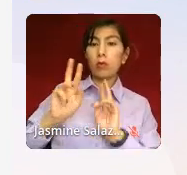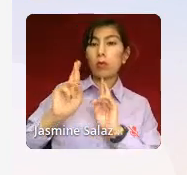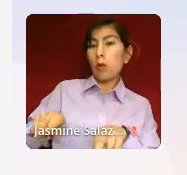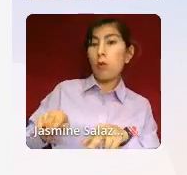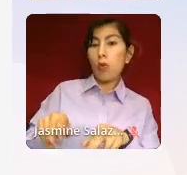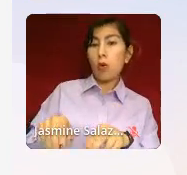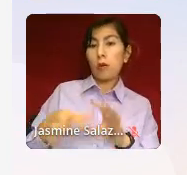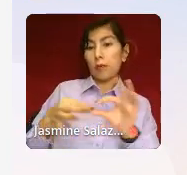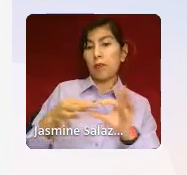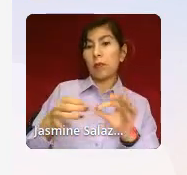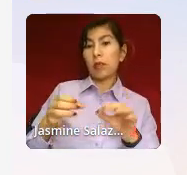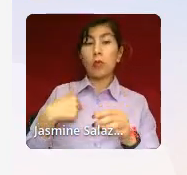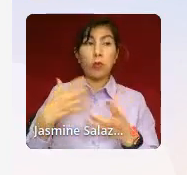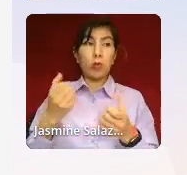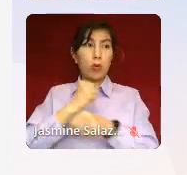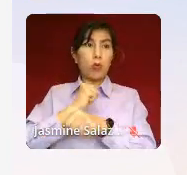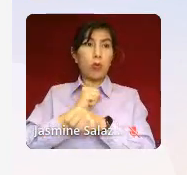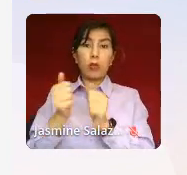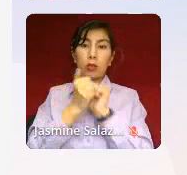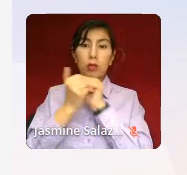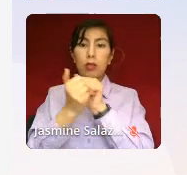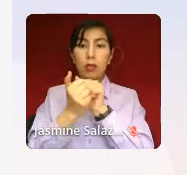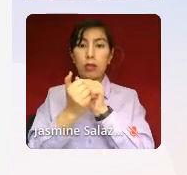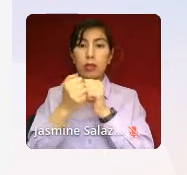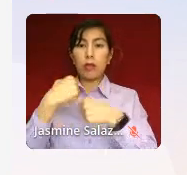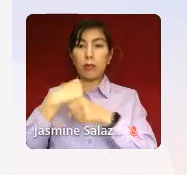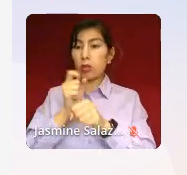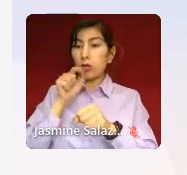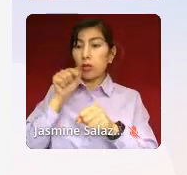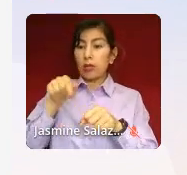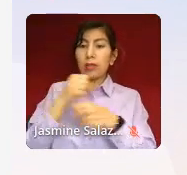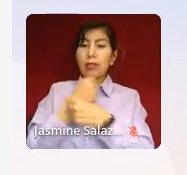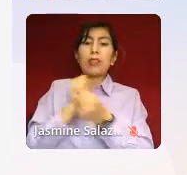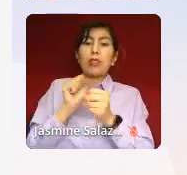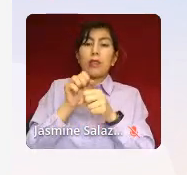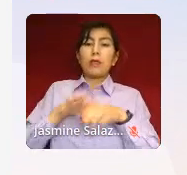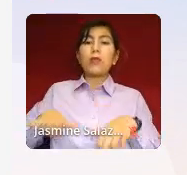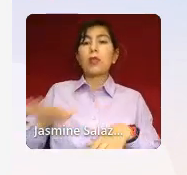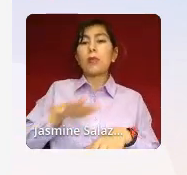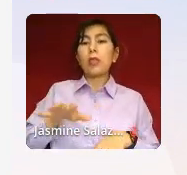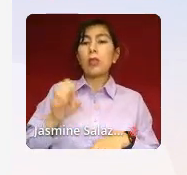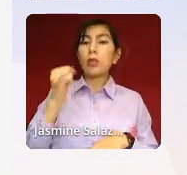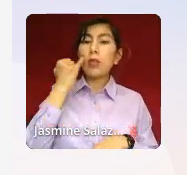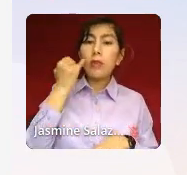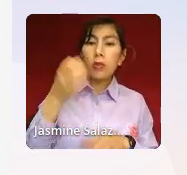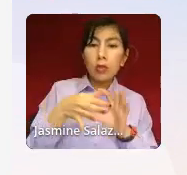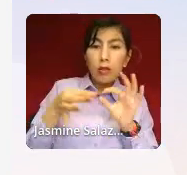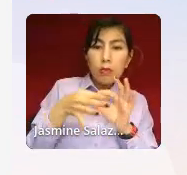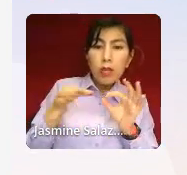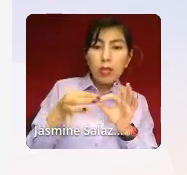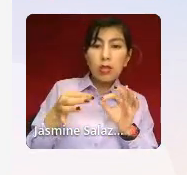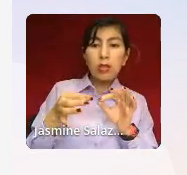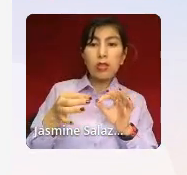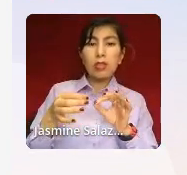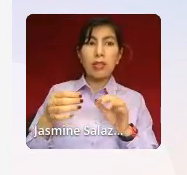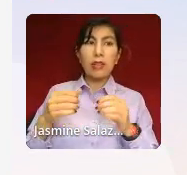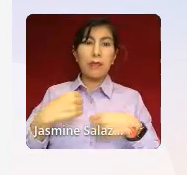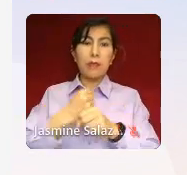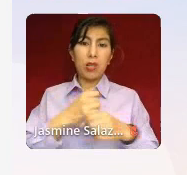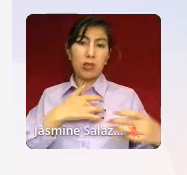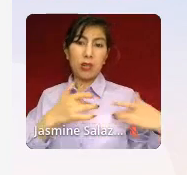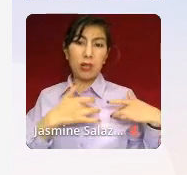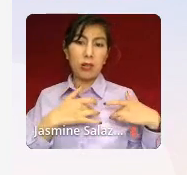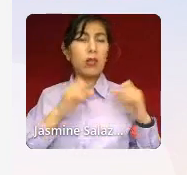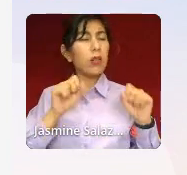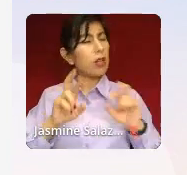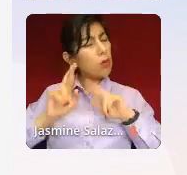work together to make sure that this is an accountable and safe space. So if there's a message in the feed that's causing concern, you can report that message